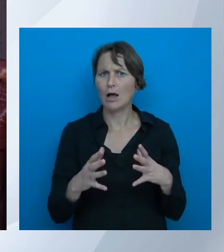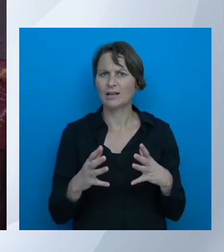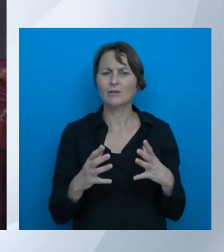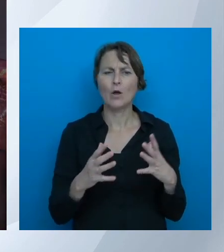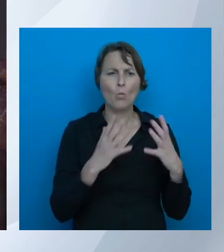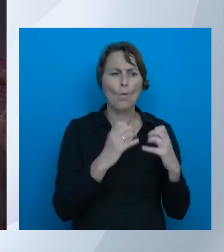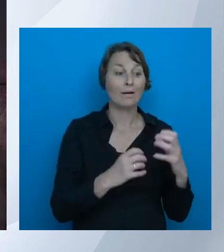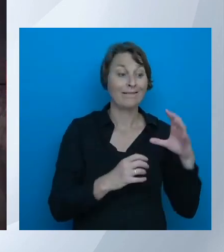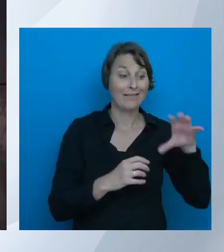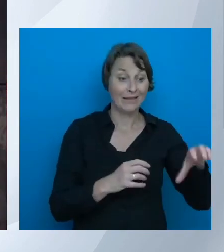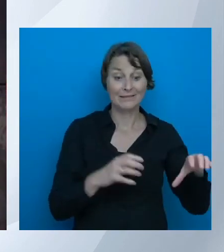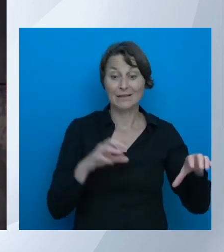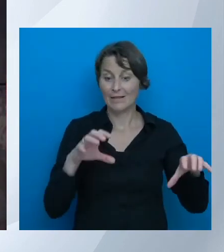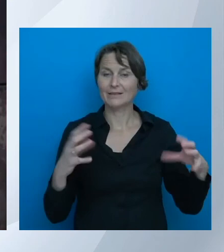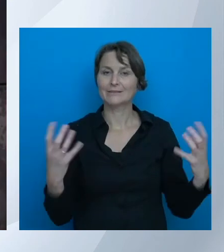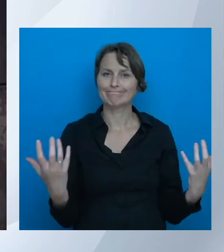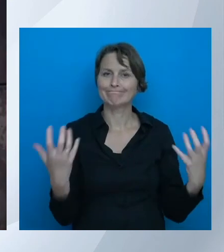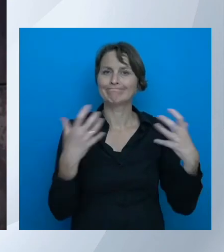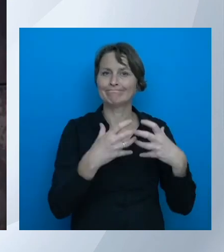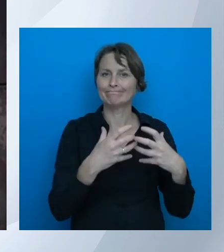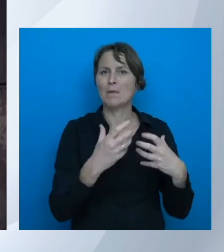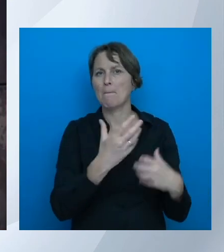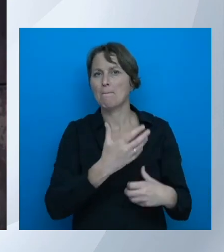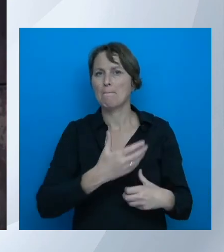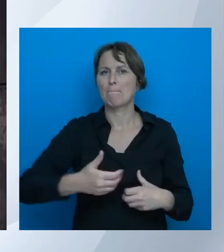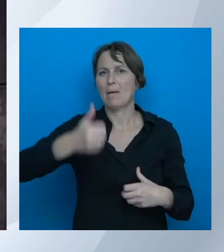so that I can use the same